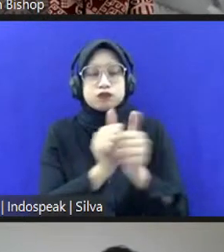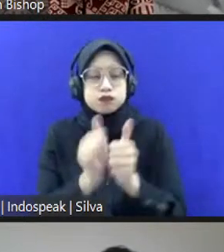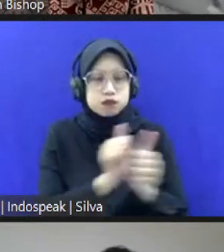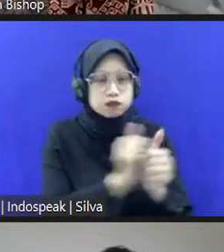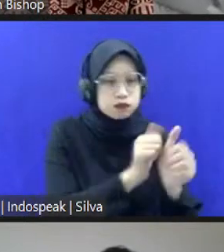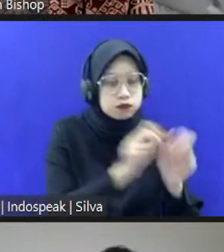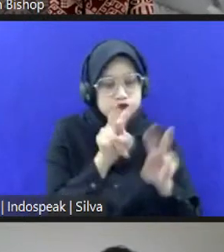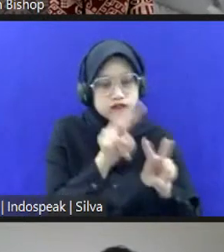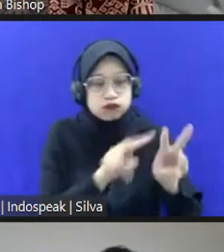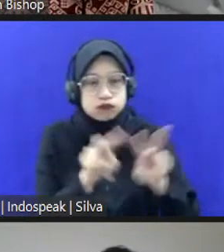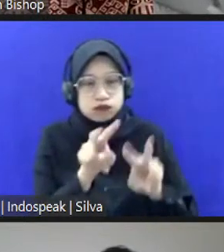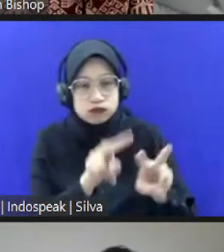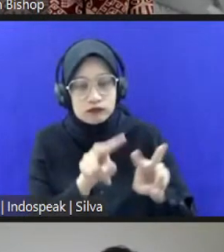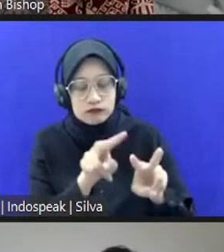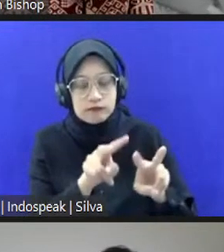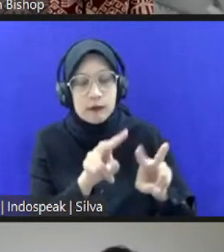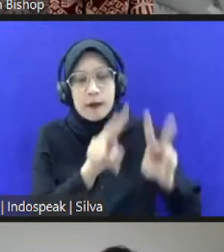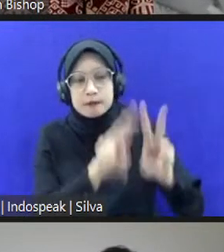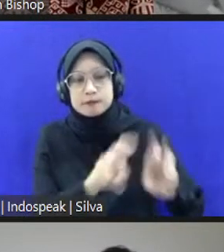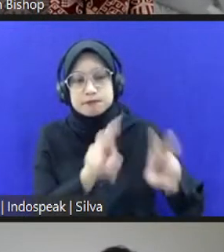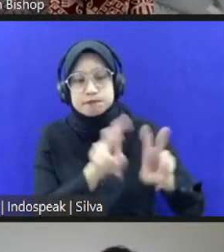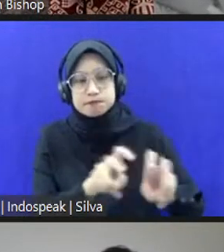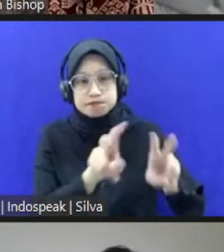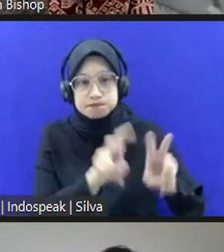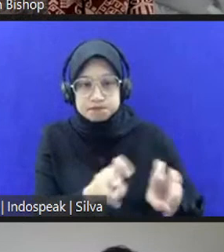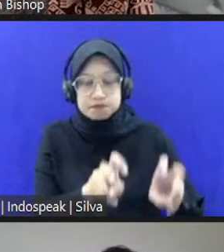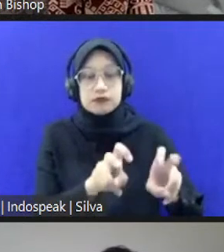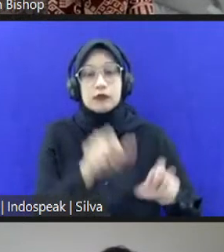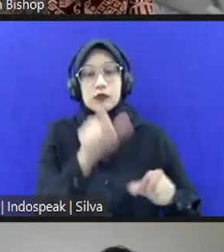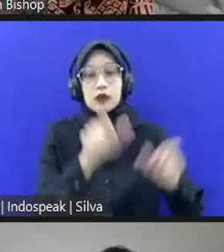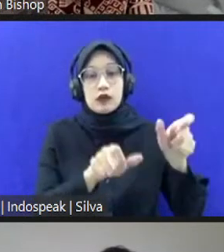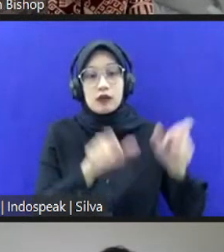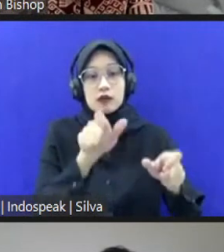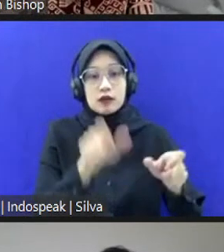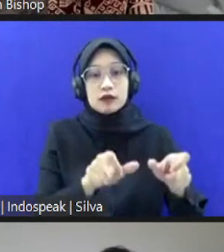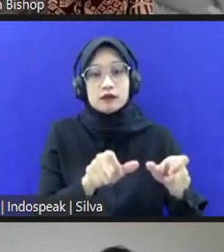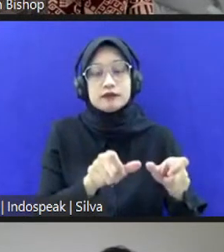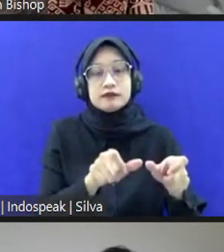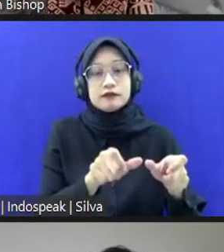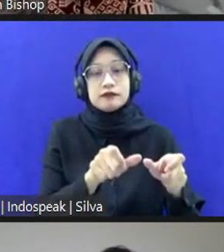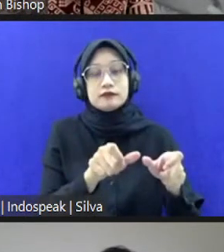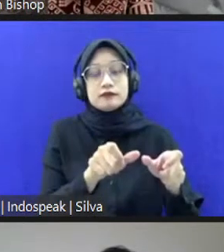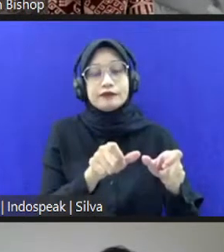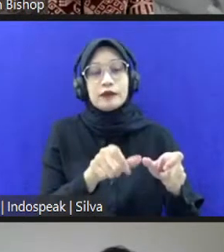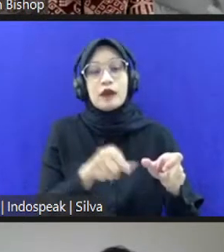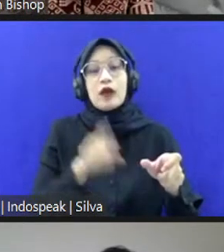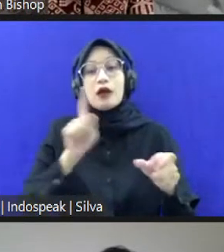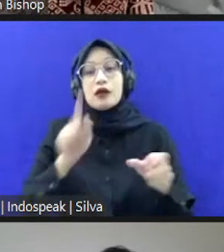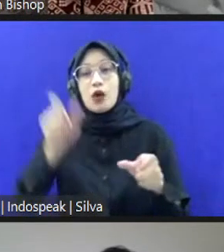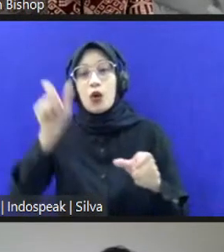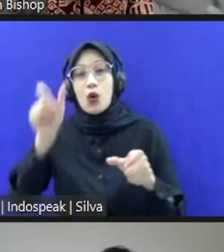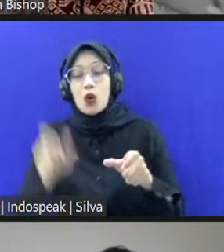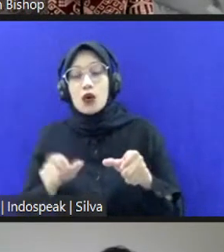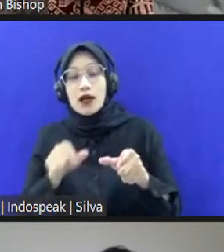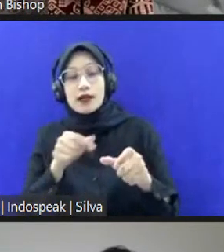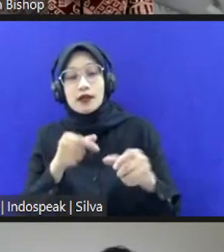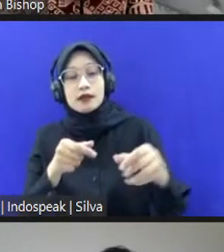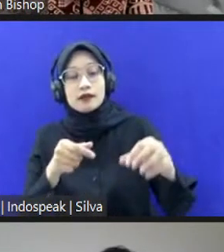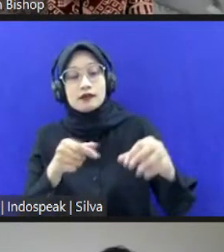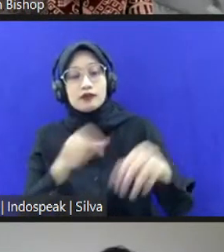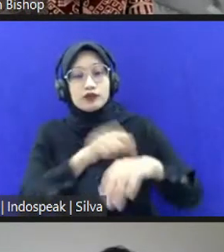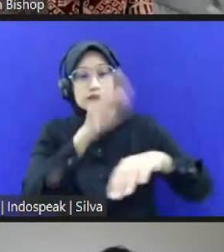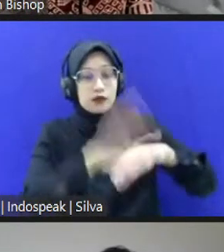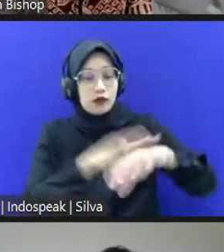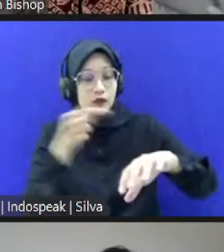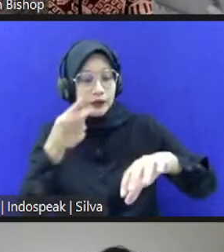our research staff who actually feed the mosquitoes with our blood. And